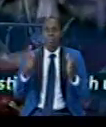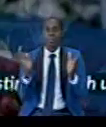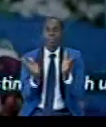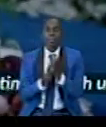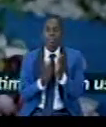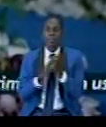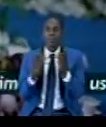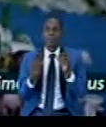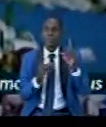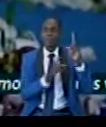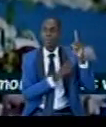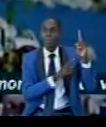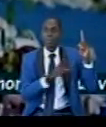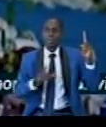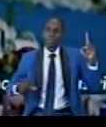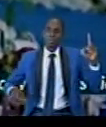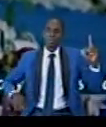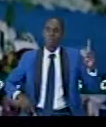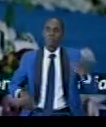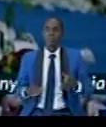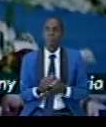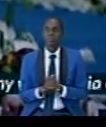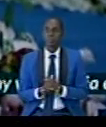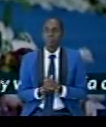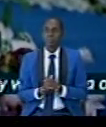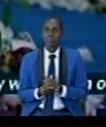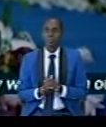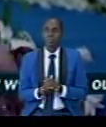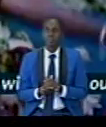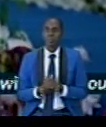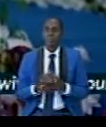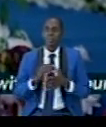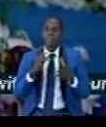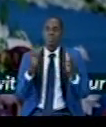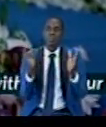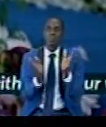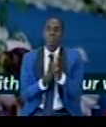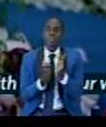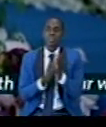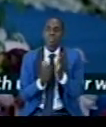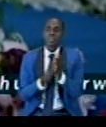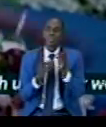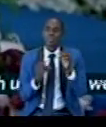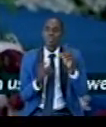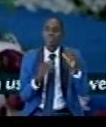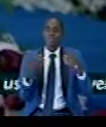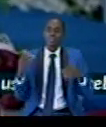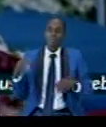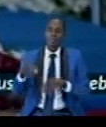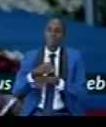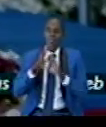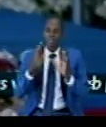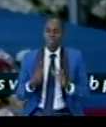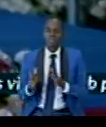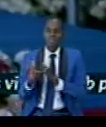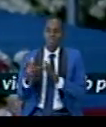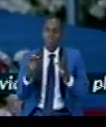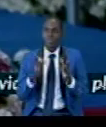Praise the Lord! Hallelujah! Praise Master Jesus!